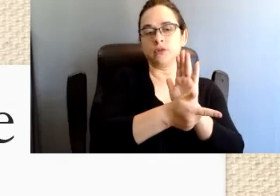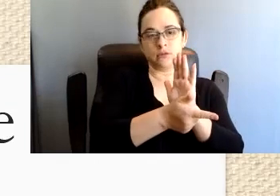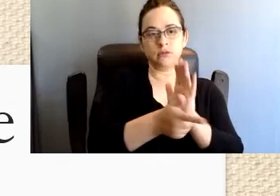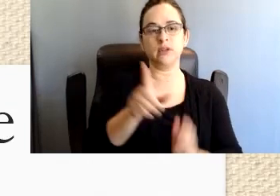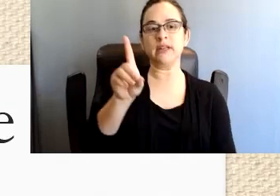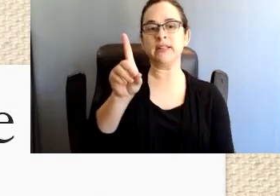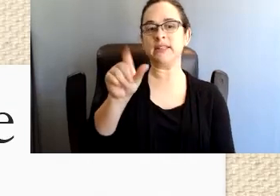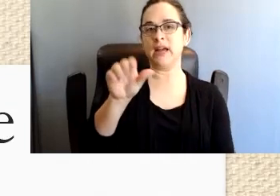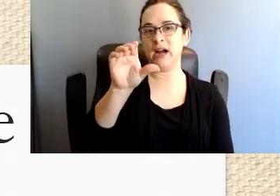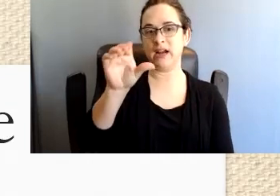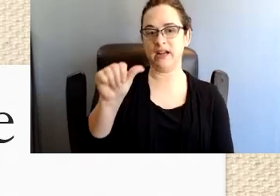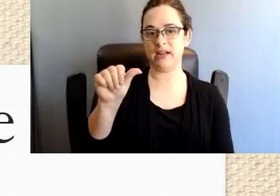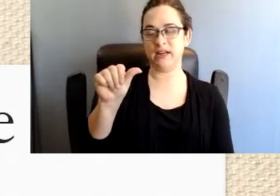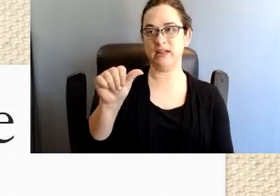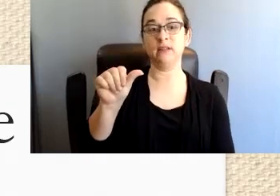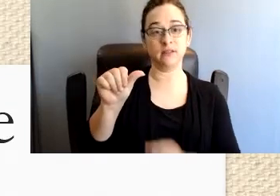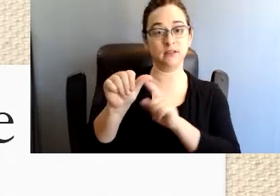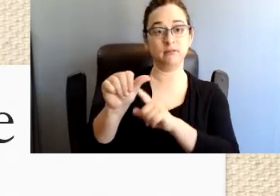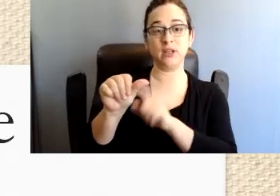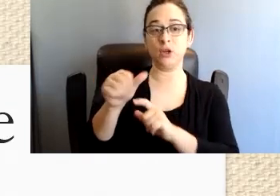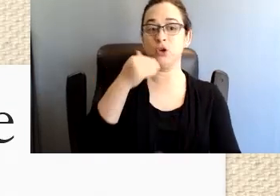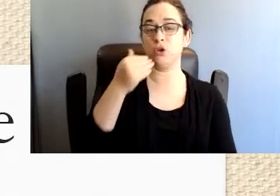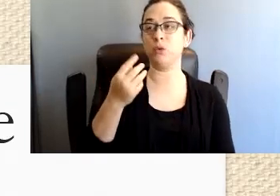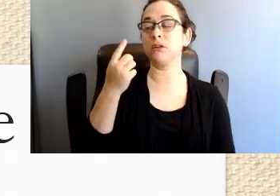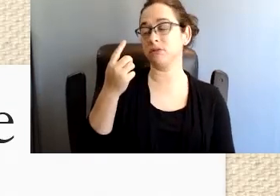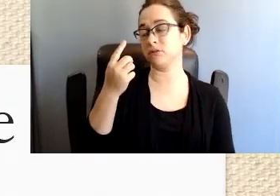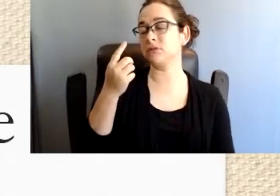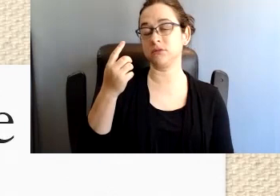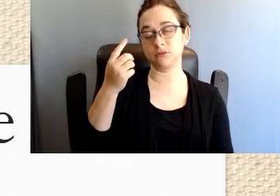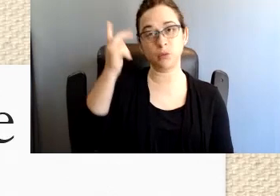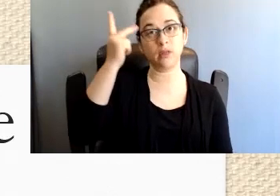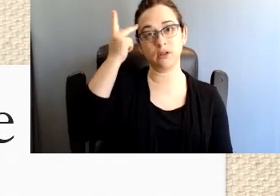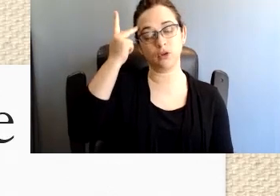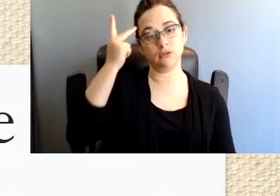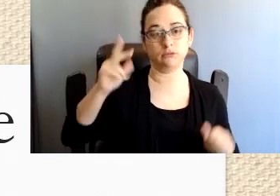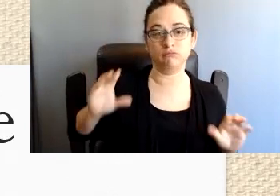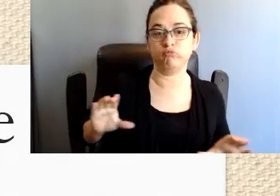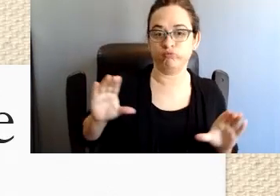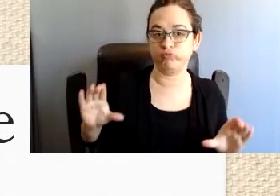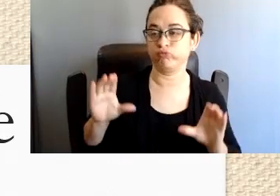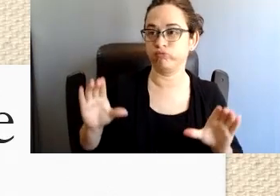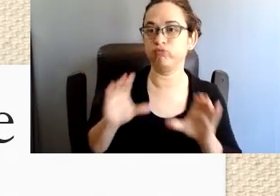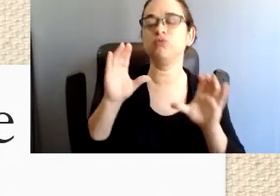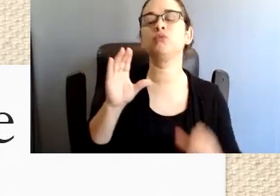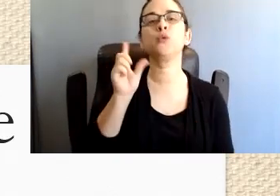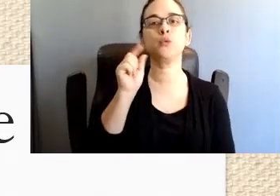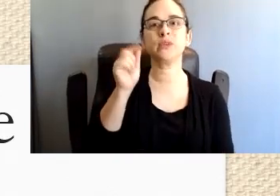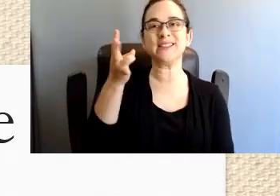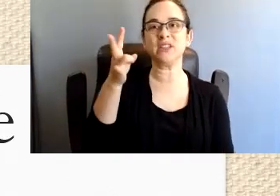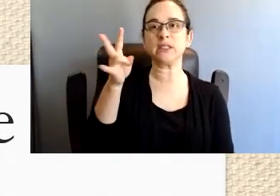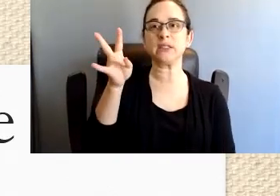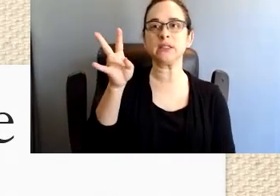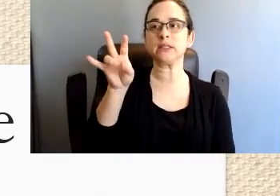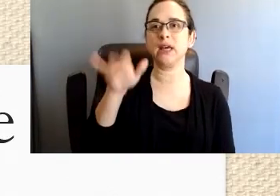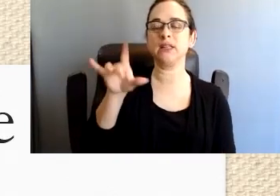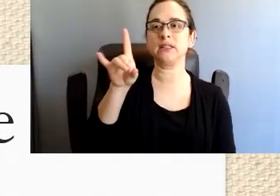one, a really very political action all this time. So in 2017, it was taken away from